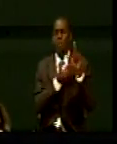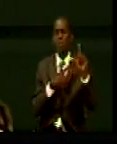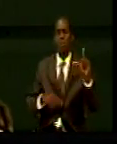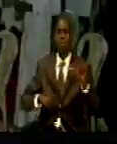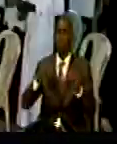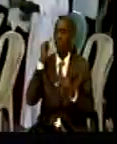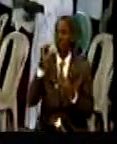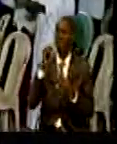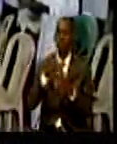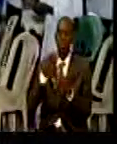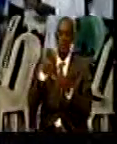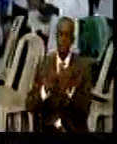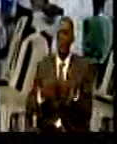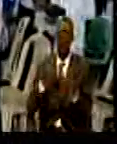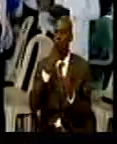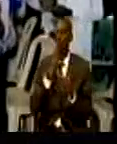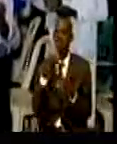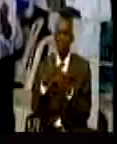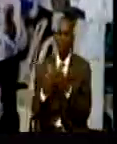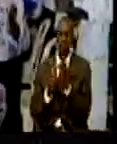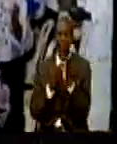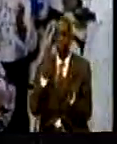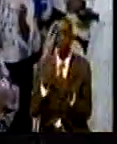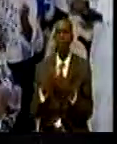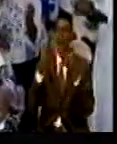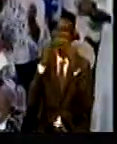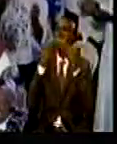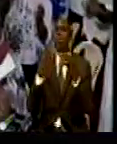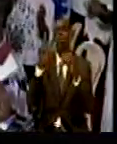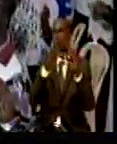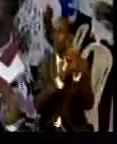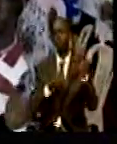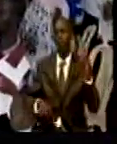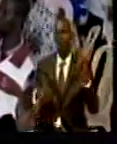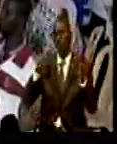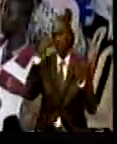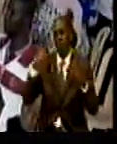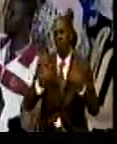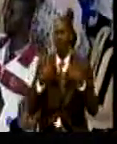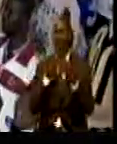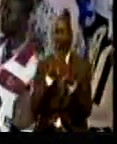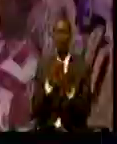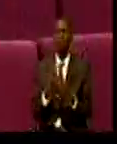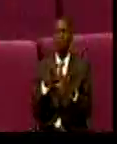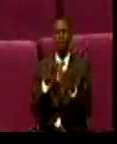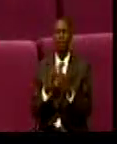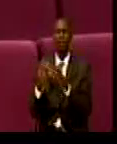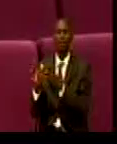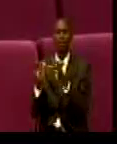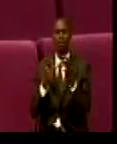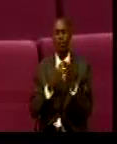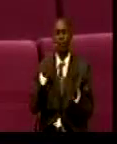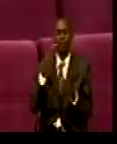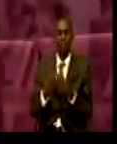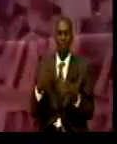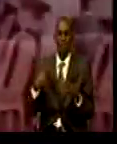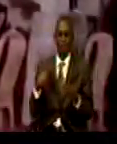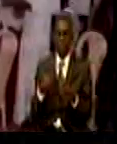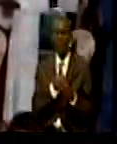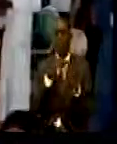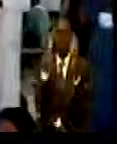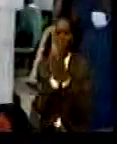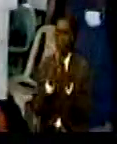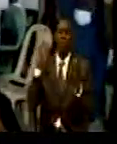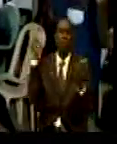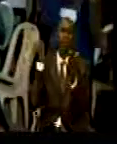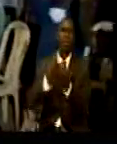every mouth. Amen. Thank you, Lord, because I know you have answered. In Jesus' name we